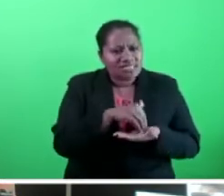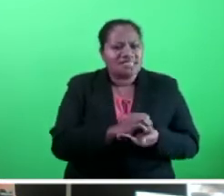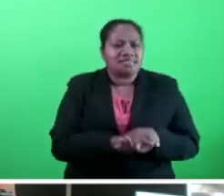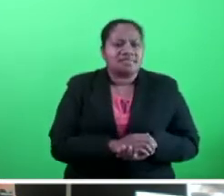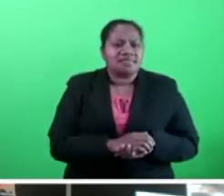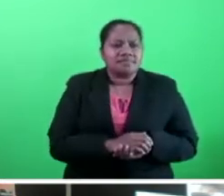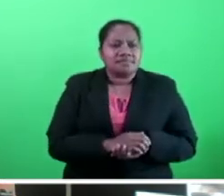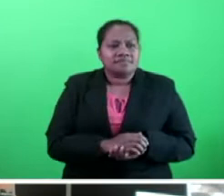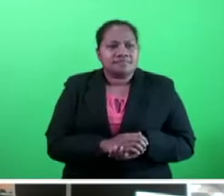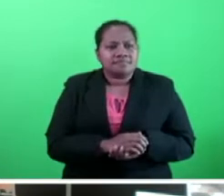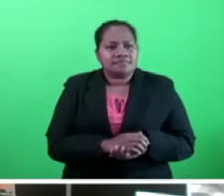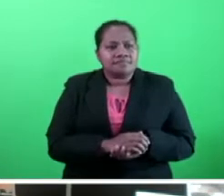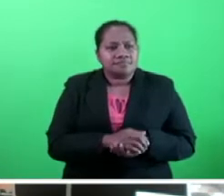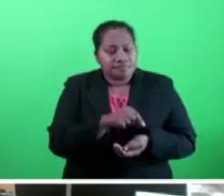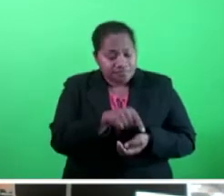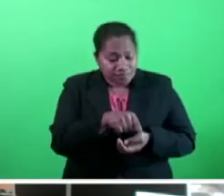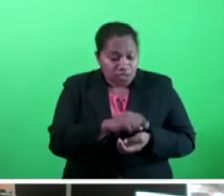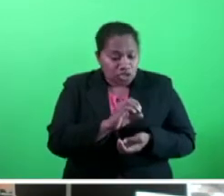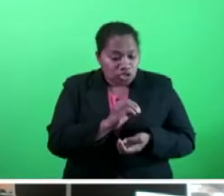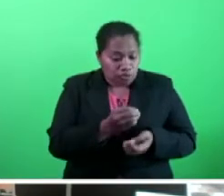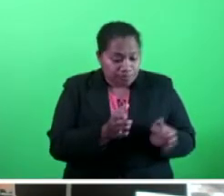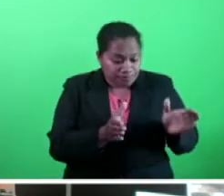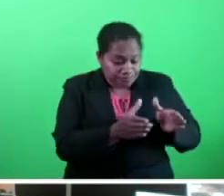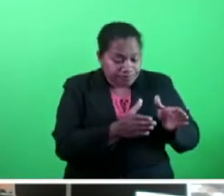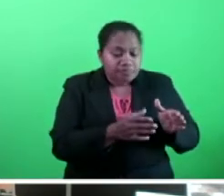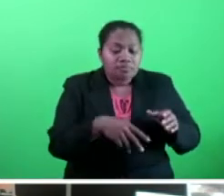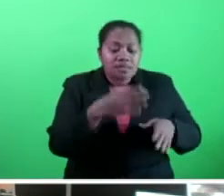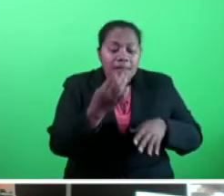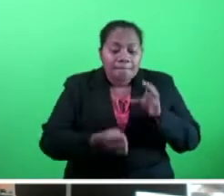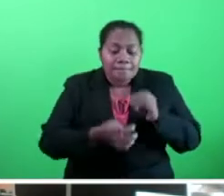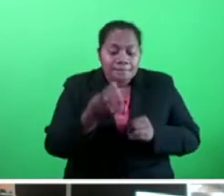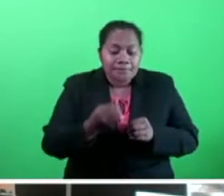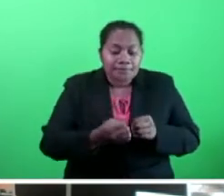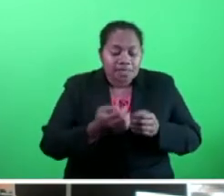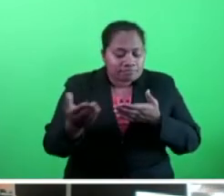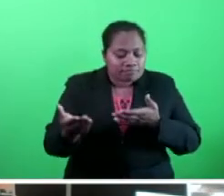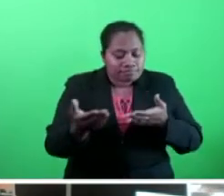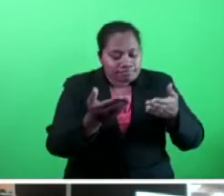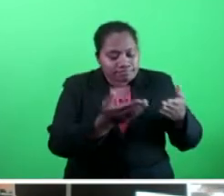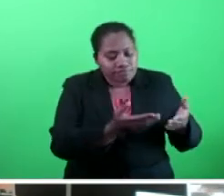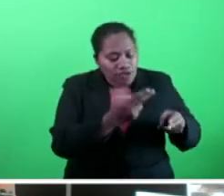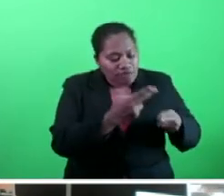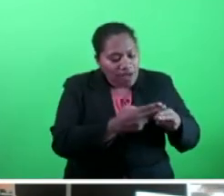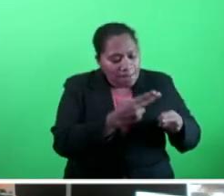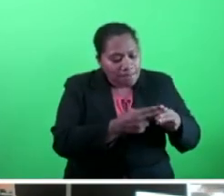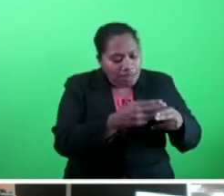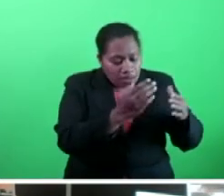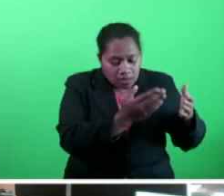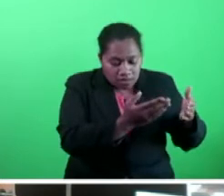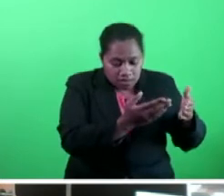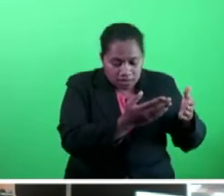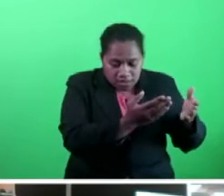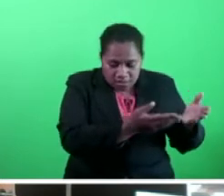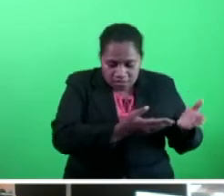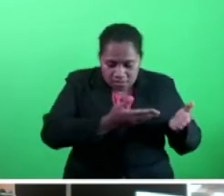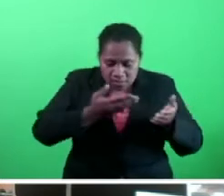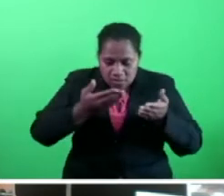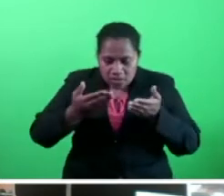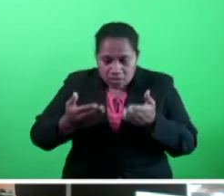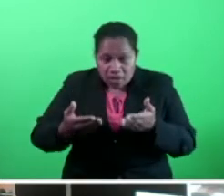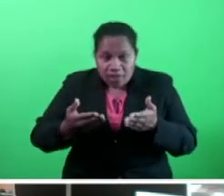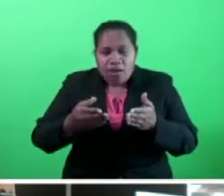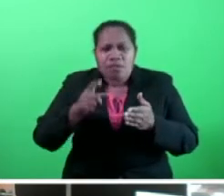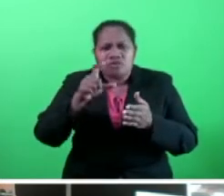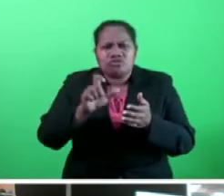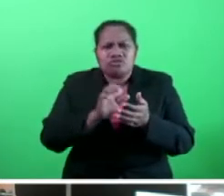where milk will be collected from the farm gate, brought to the chiller, and from the chiller, Reva Dairy Company